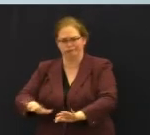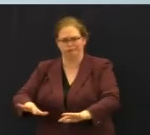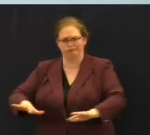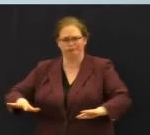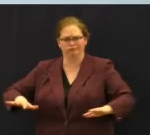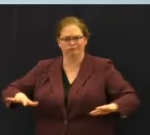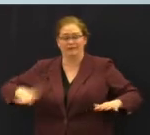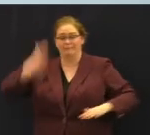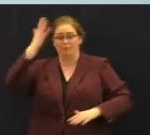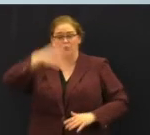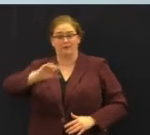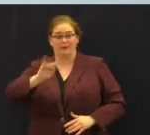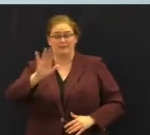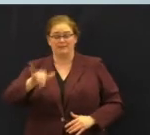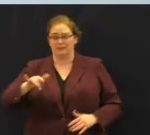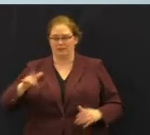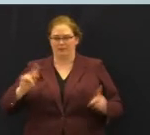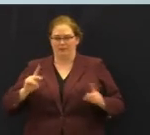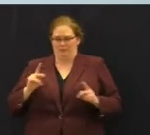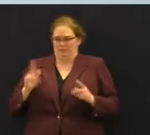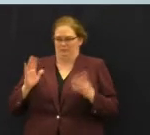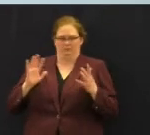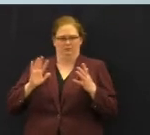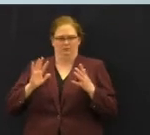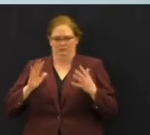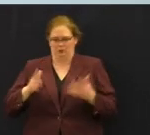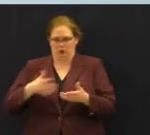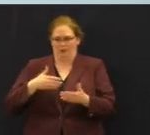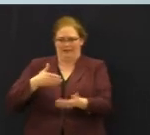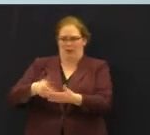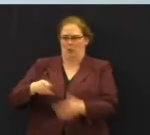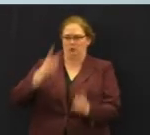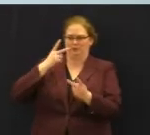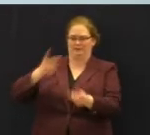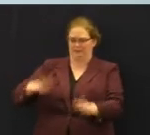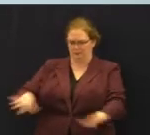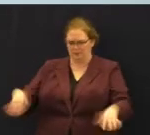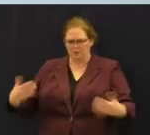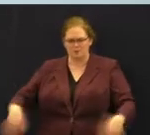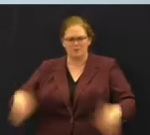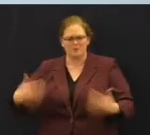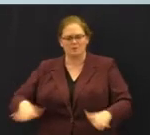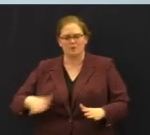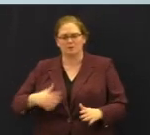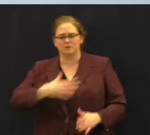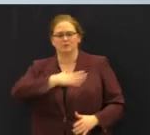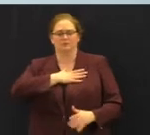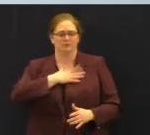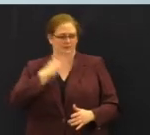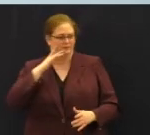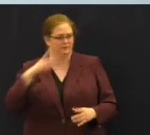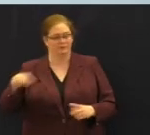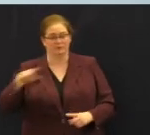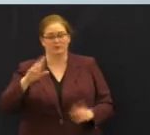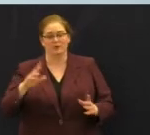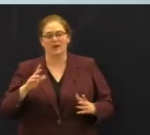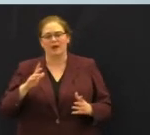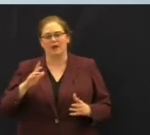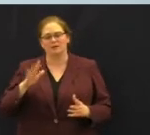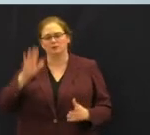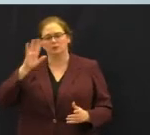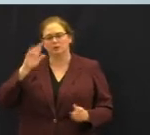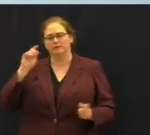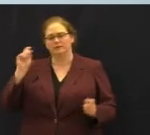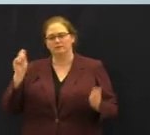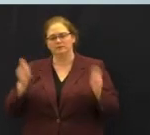building, that you couldn't even get close to it. It was really something that was incredibly moving to them. And it sort of changed their